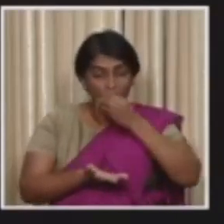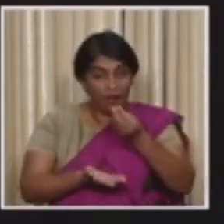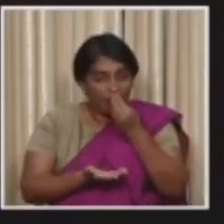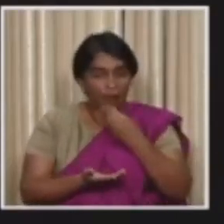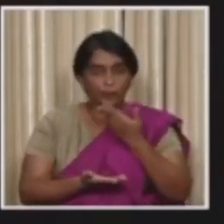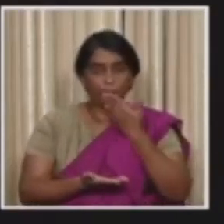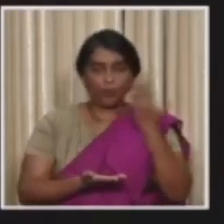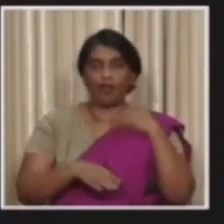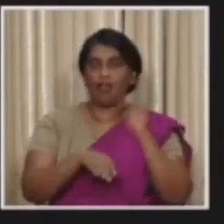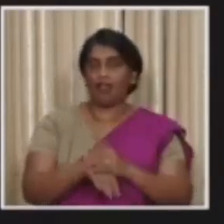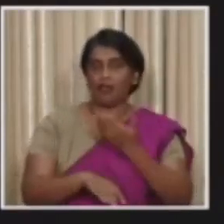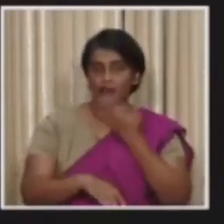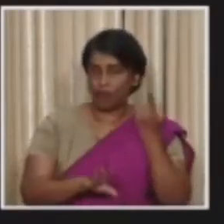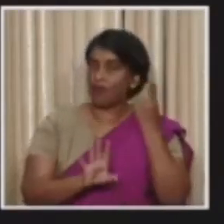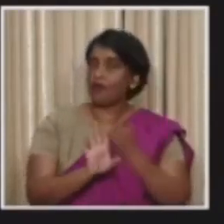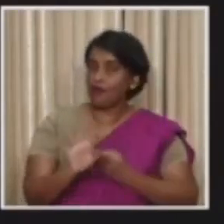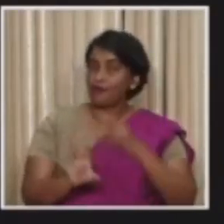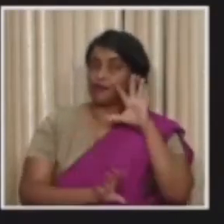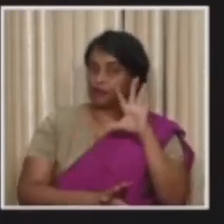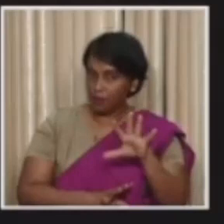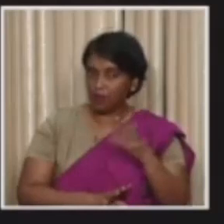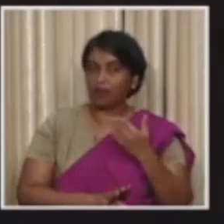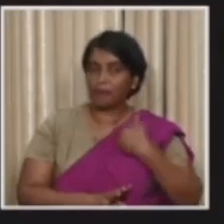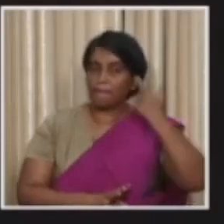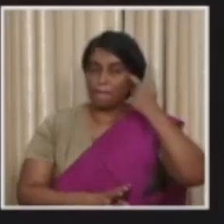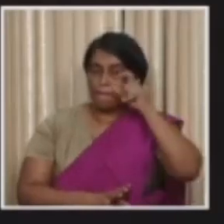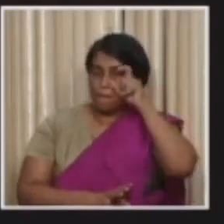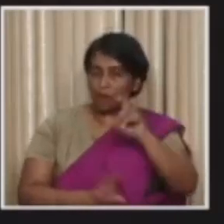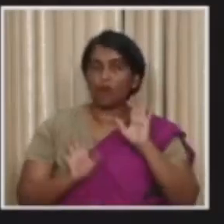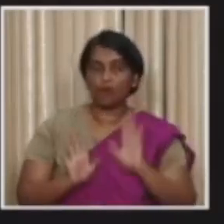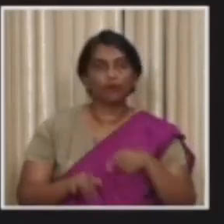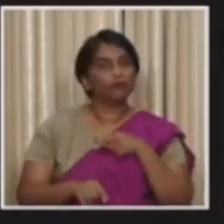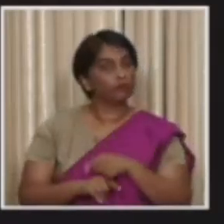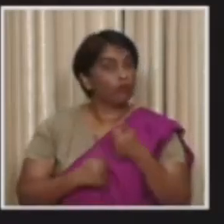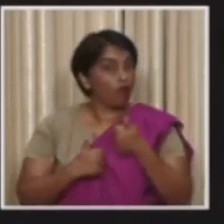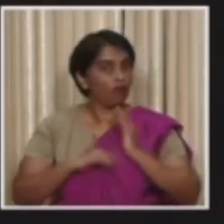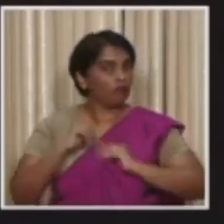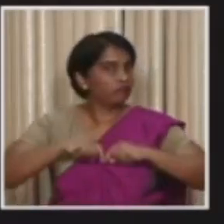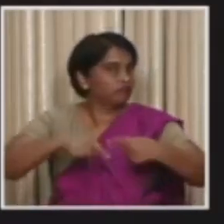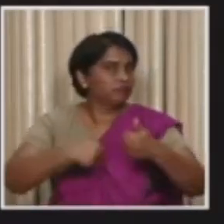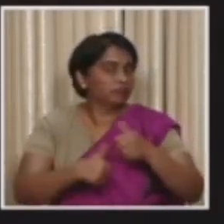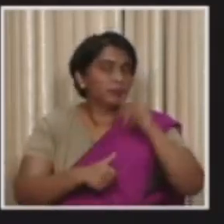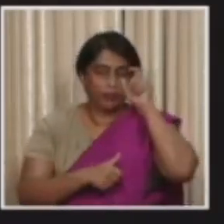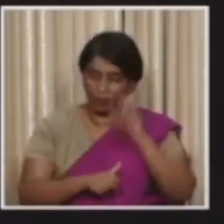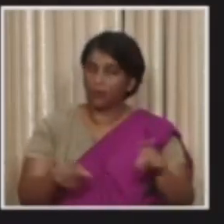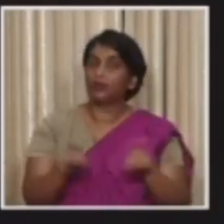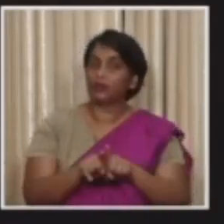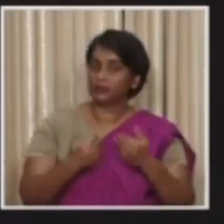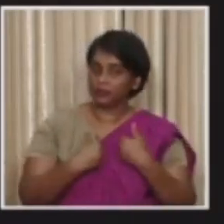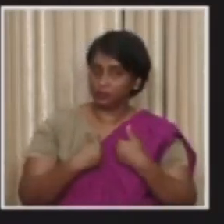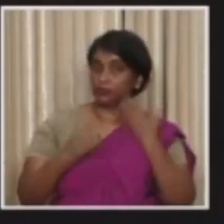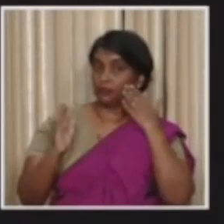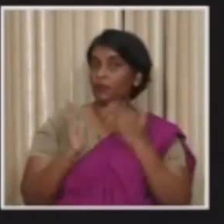this in 5 years' time and see whether this law had been properly applied. What is the feedback on that? If there is